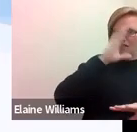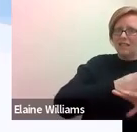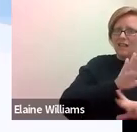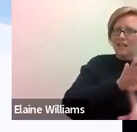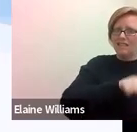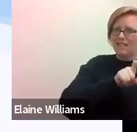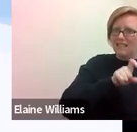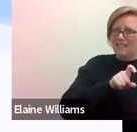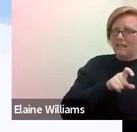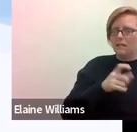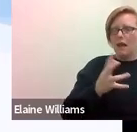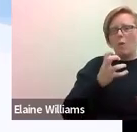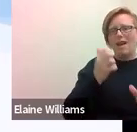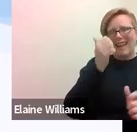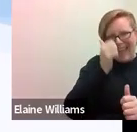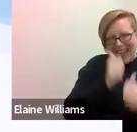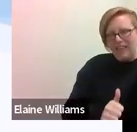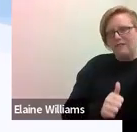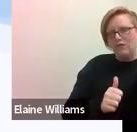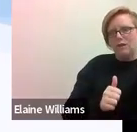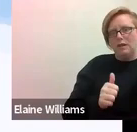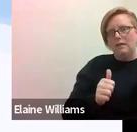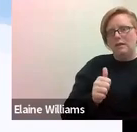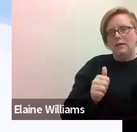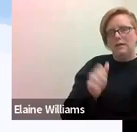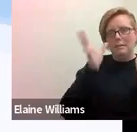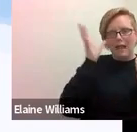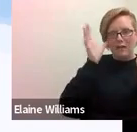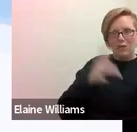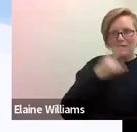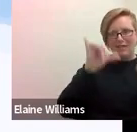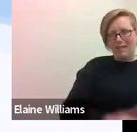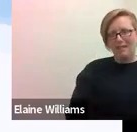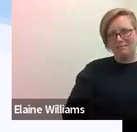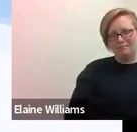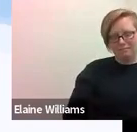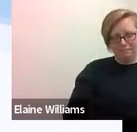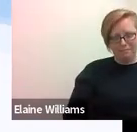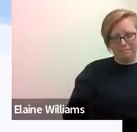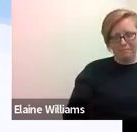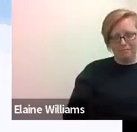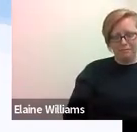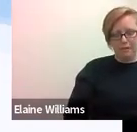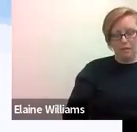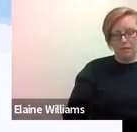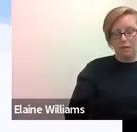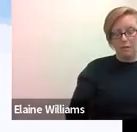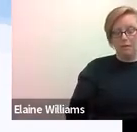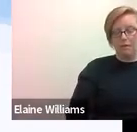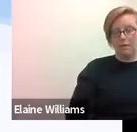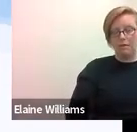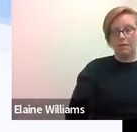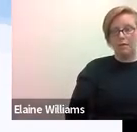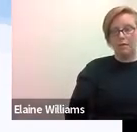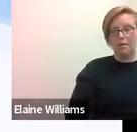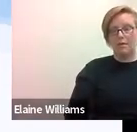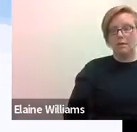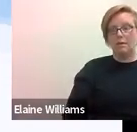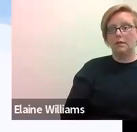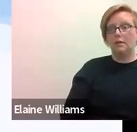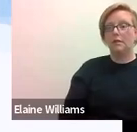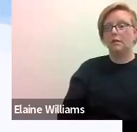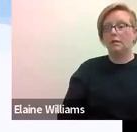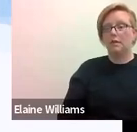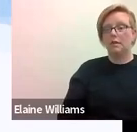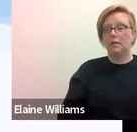share, this is in my new work. I wanted to just talk a little bit, since we definitely have extra time. In my new work,